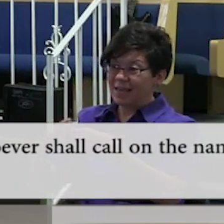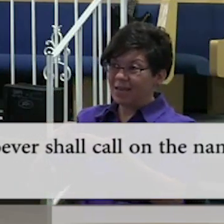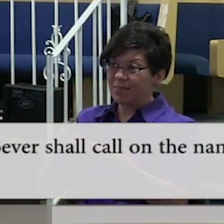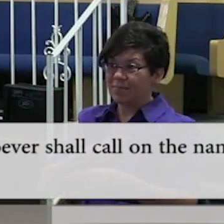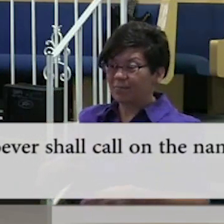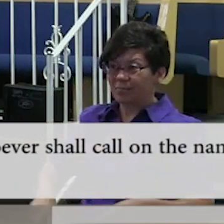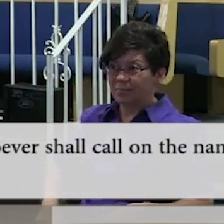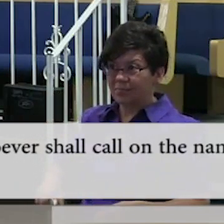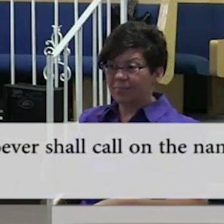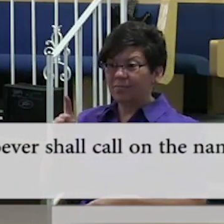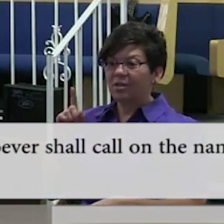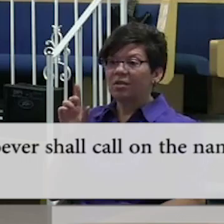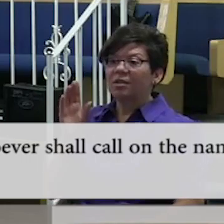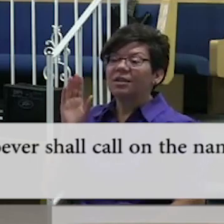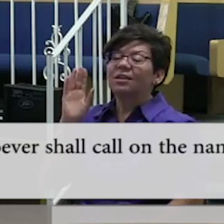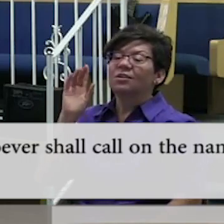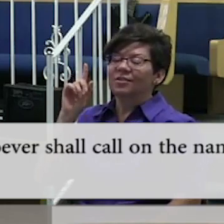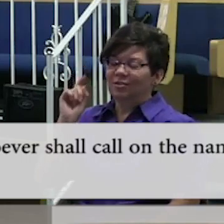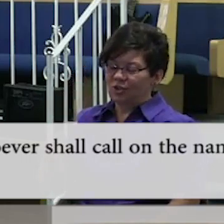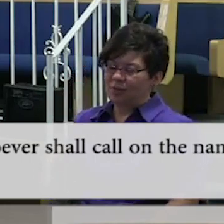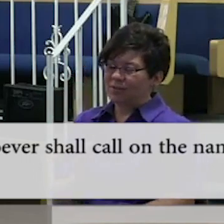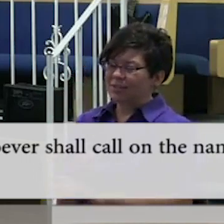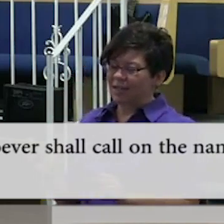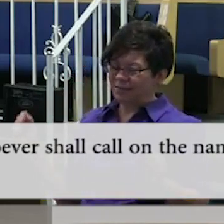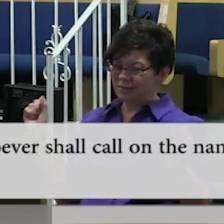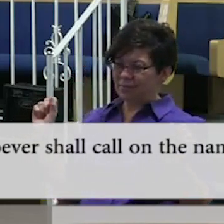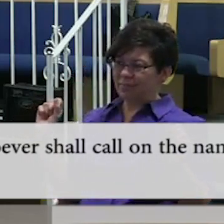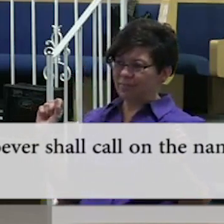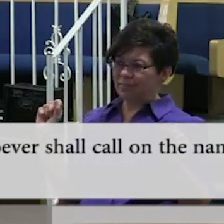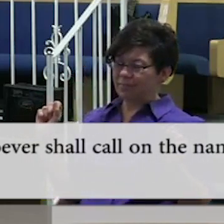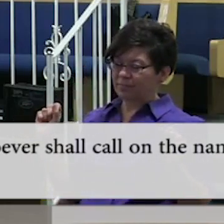the Lord shall be saved."